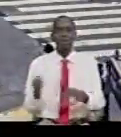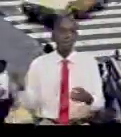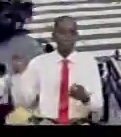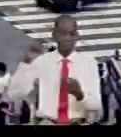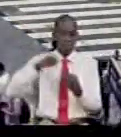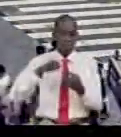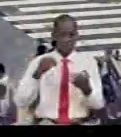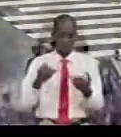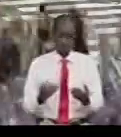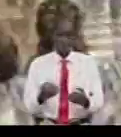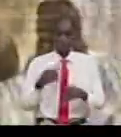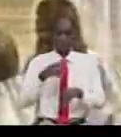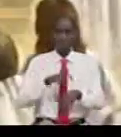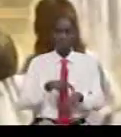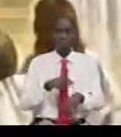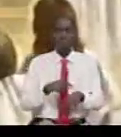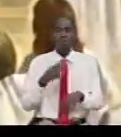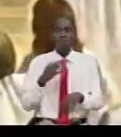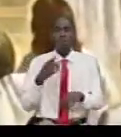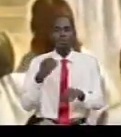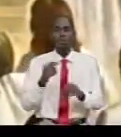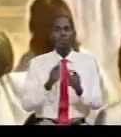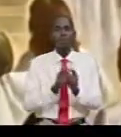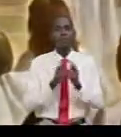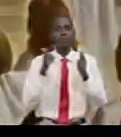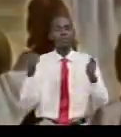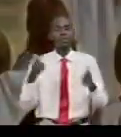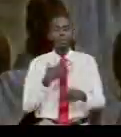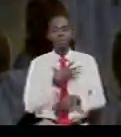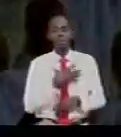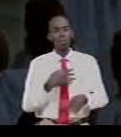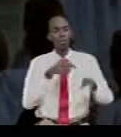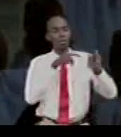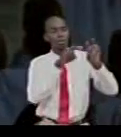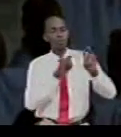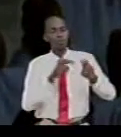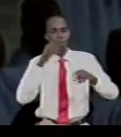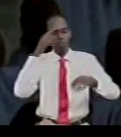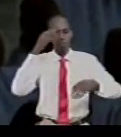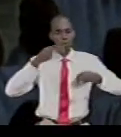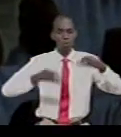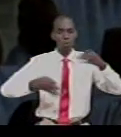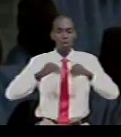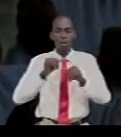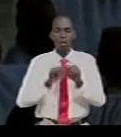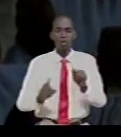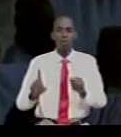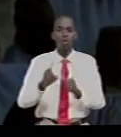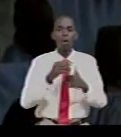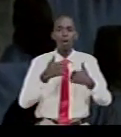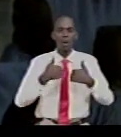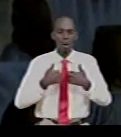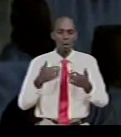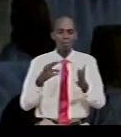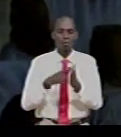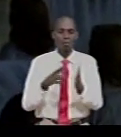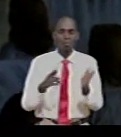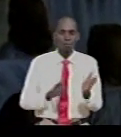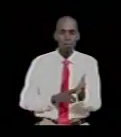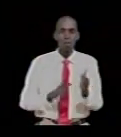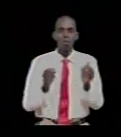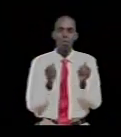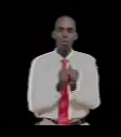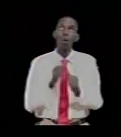this time of the great white throne judgment, everyone has record